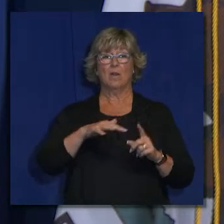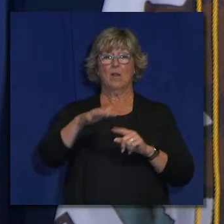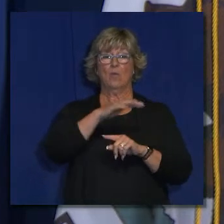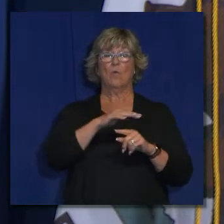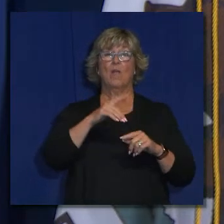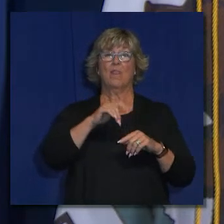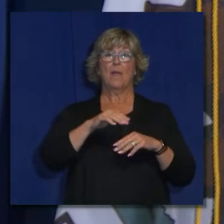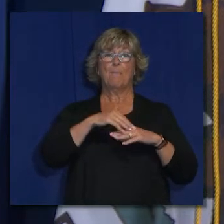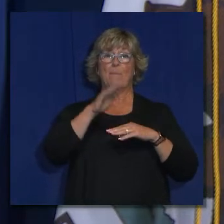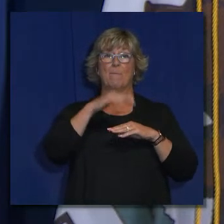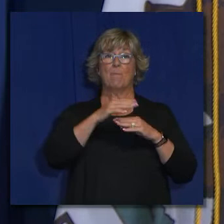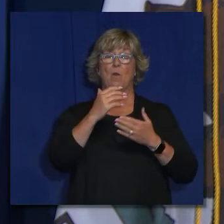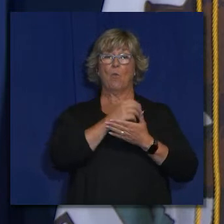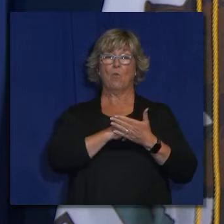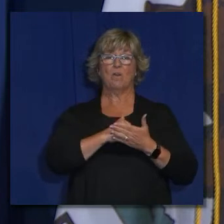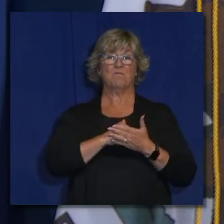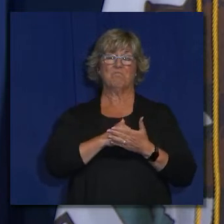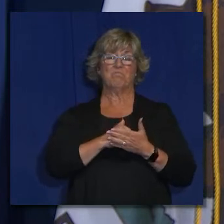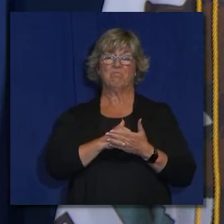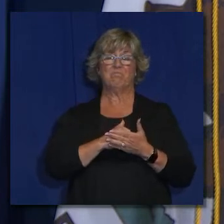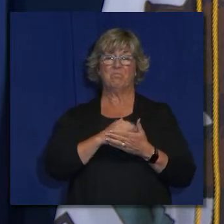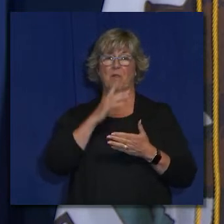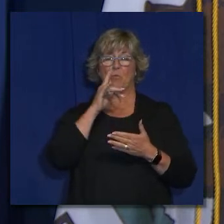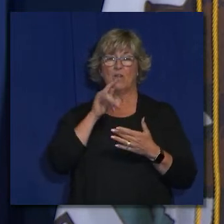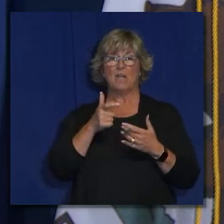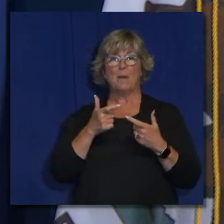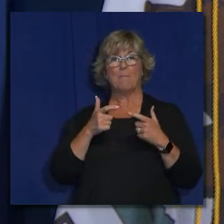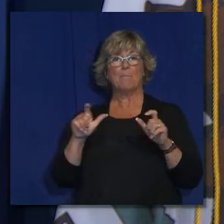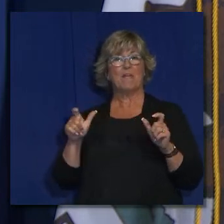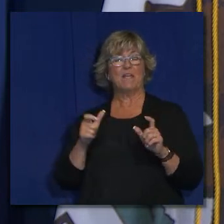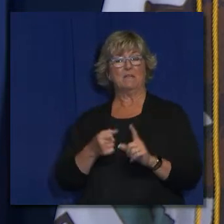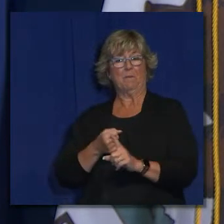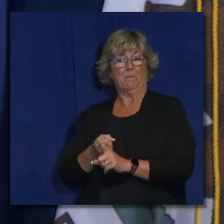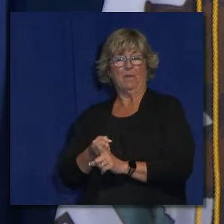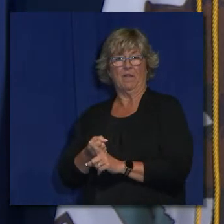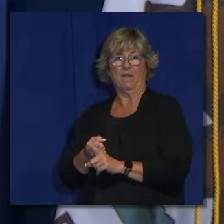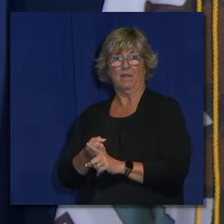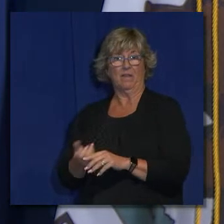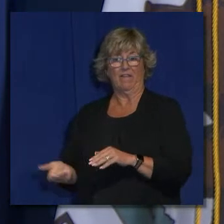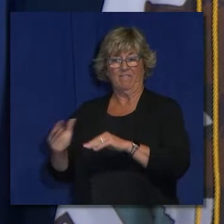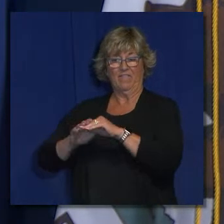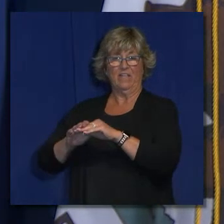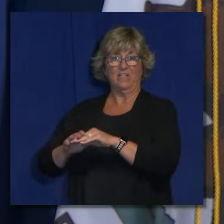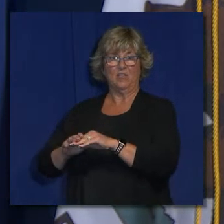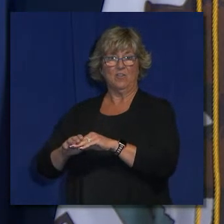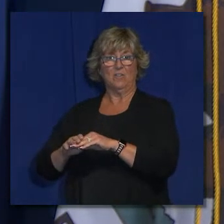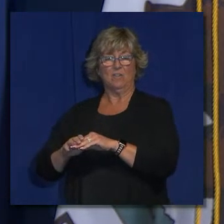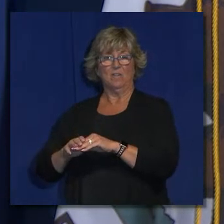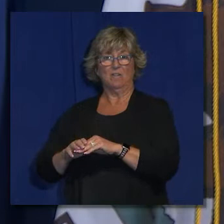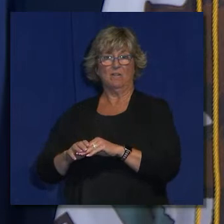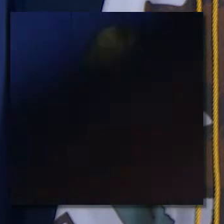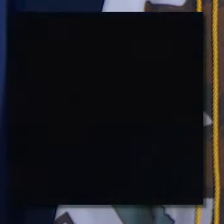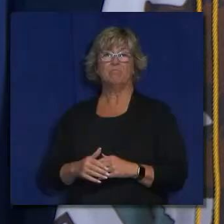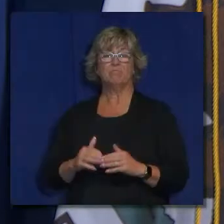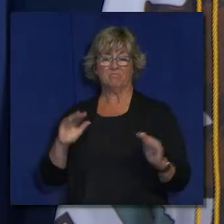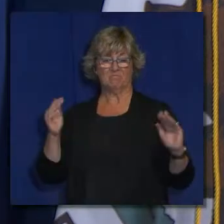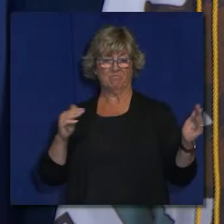minimum wage, we do not see that that's going to be exacerbating inflation directly given the scale.